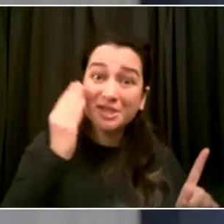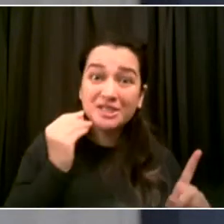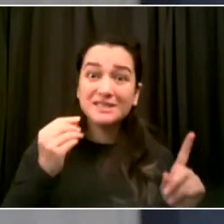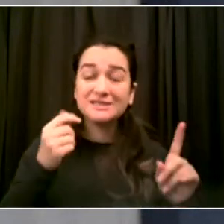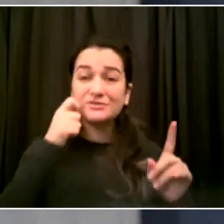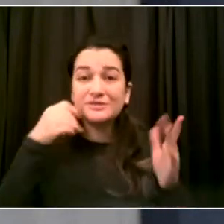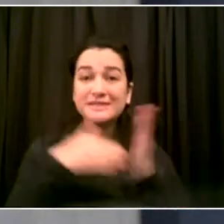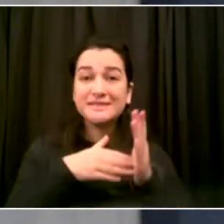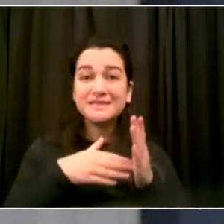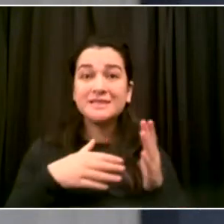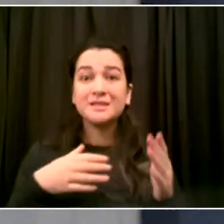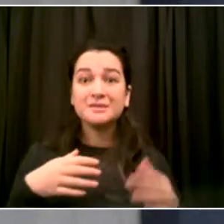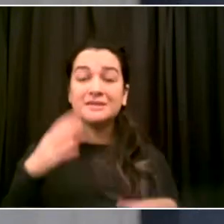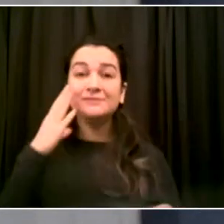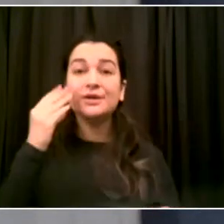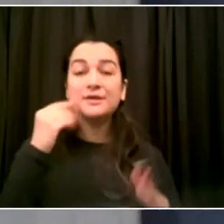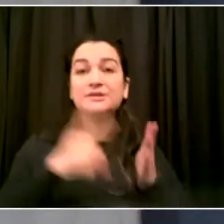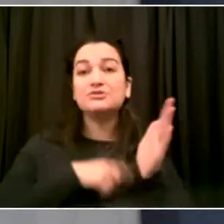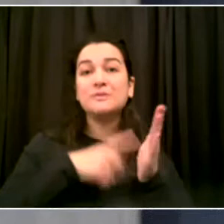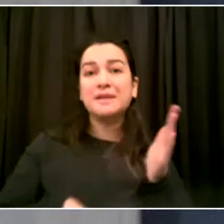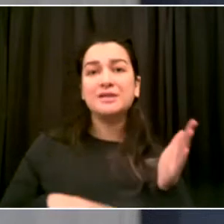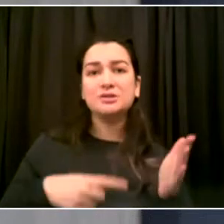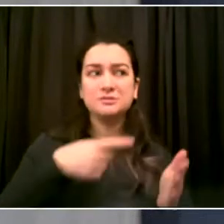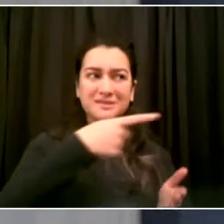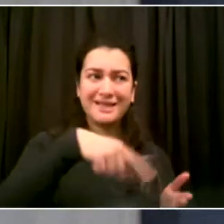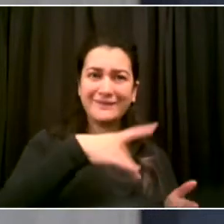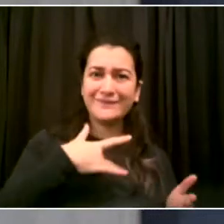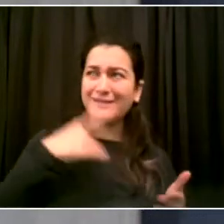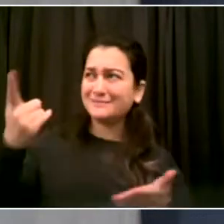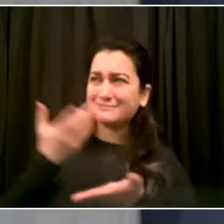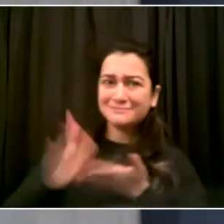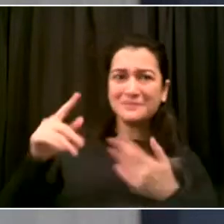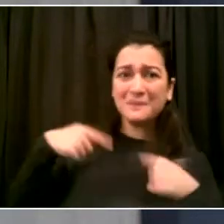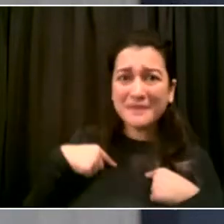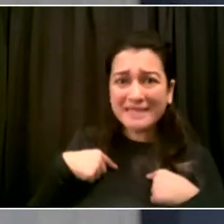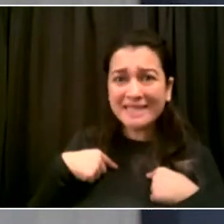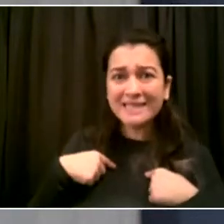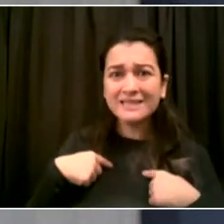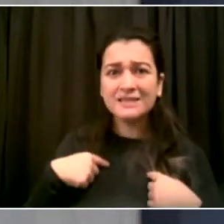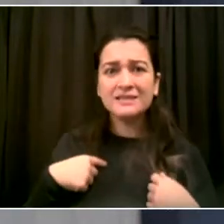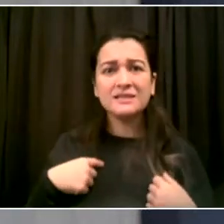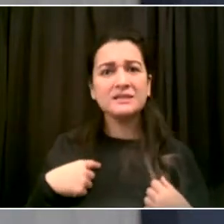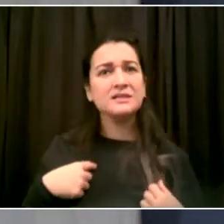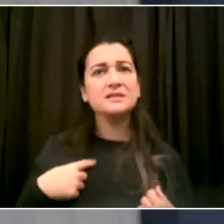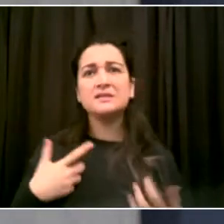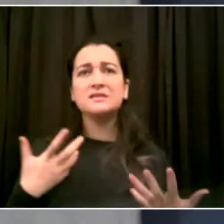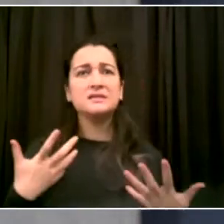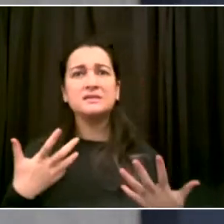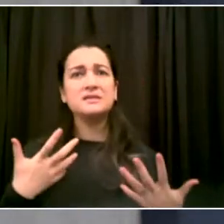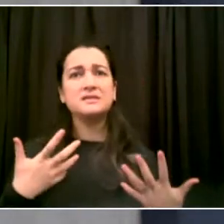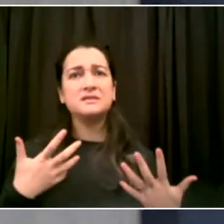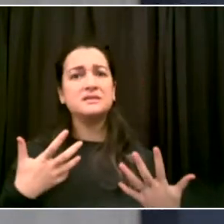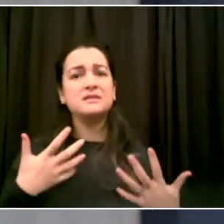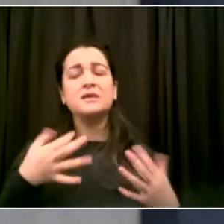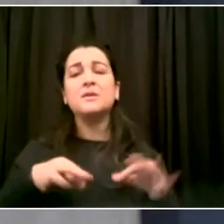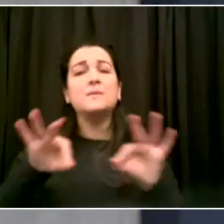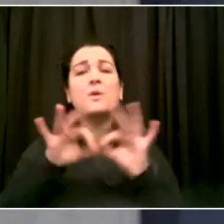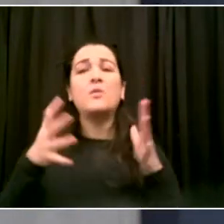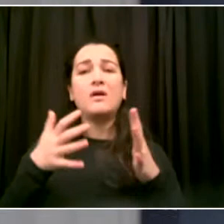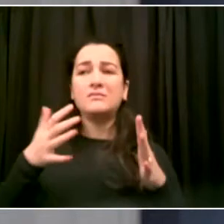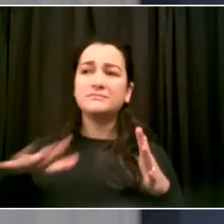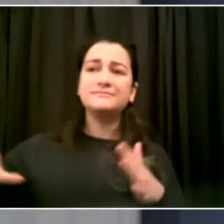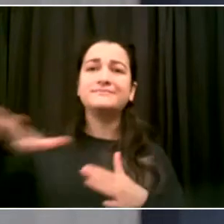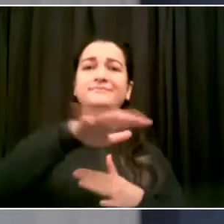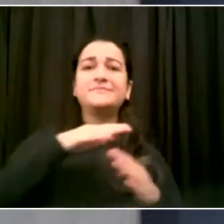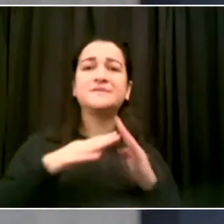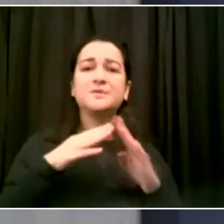community safety, which is a shared value amongst all New Yorkers. And I ask our fellow New Yorkers to look out for each other.